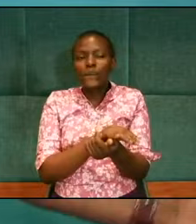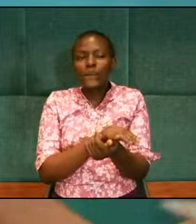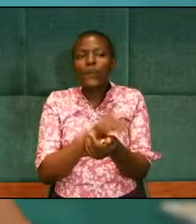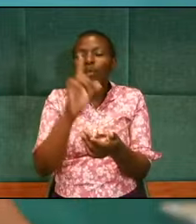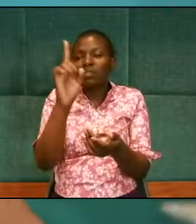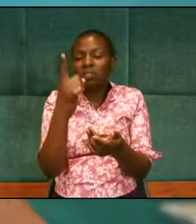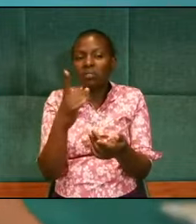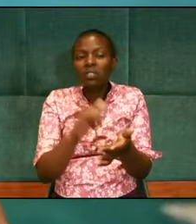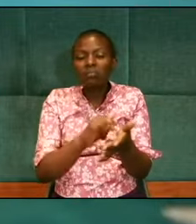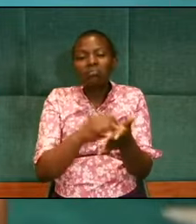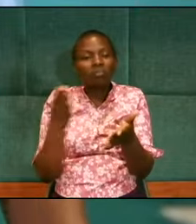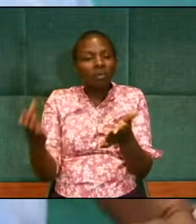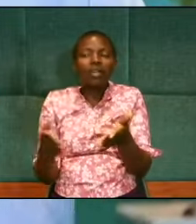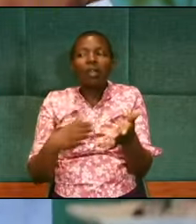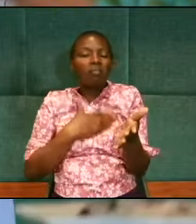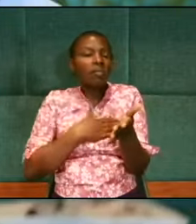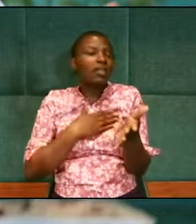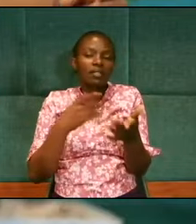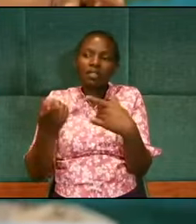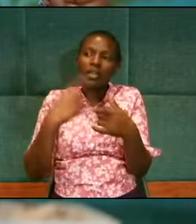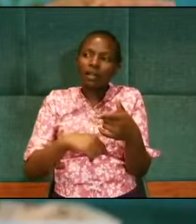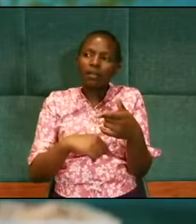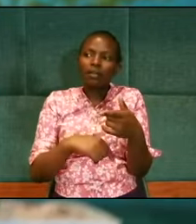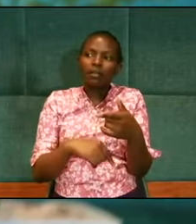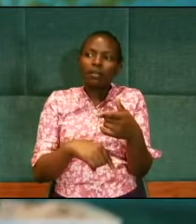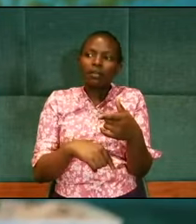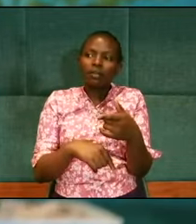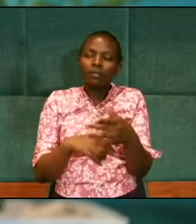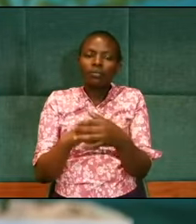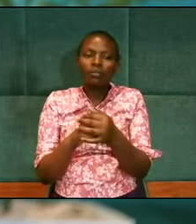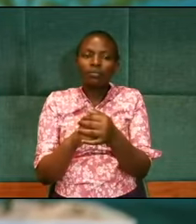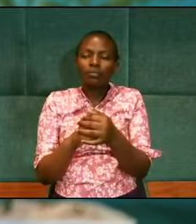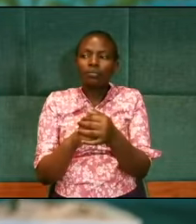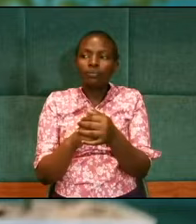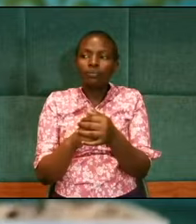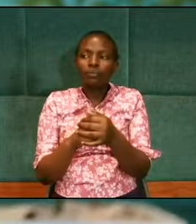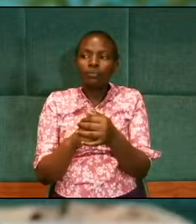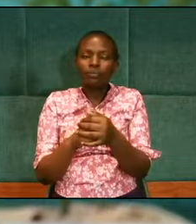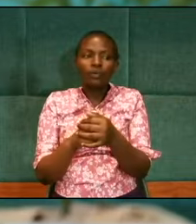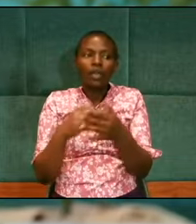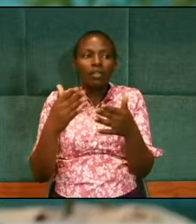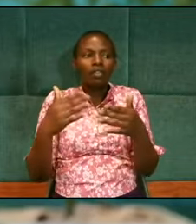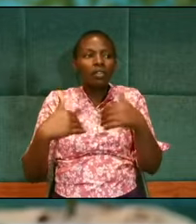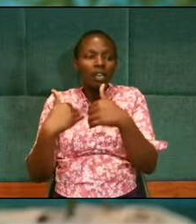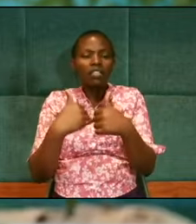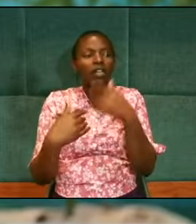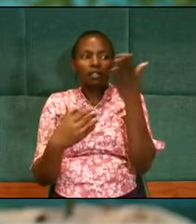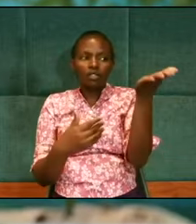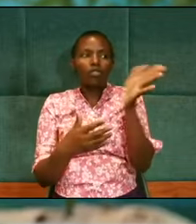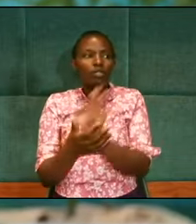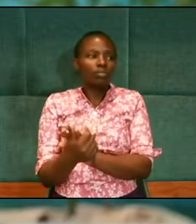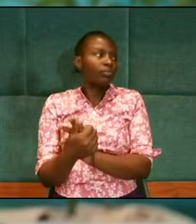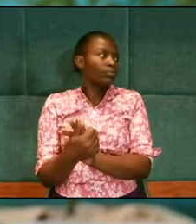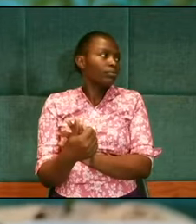the cameras. It's not because I have nothing to say, I ask you to come to the altar. It is your privilege.